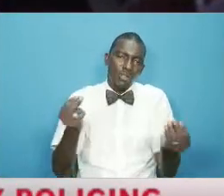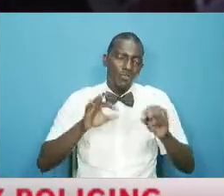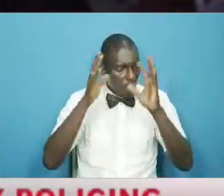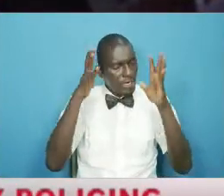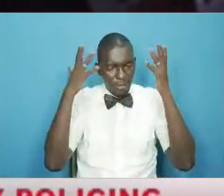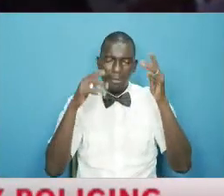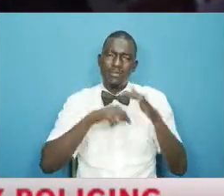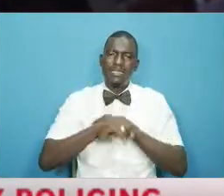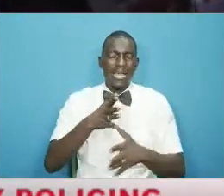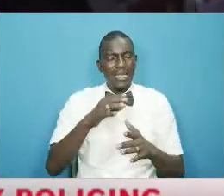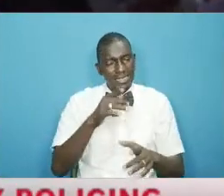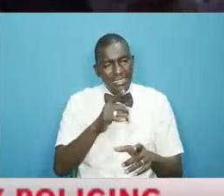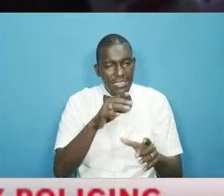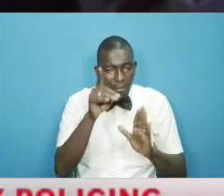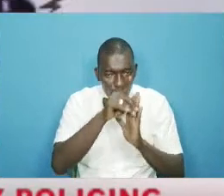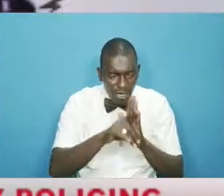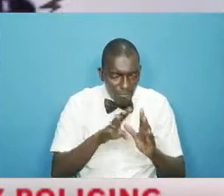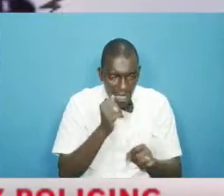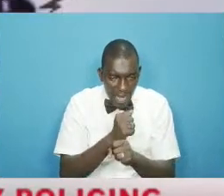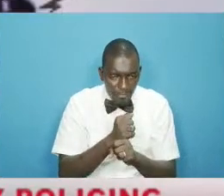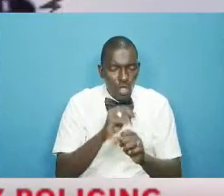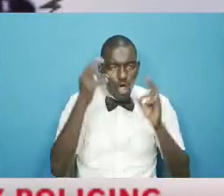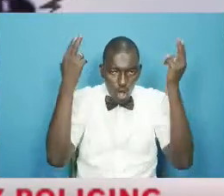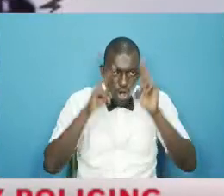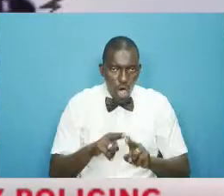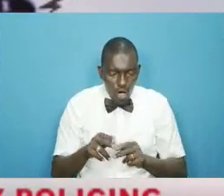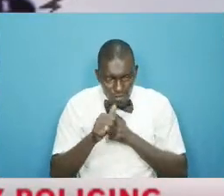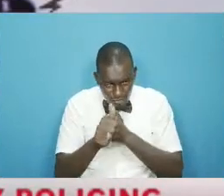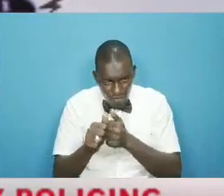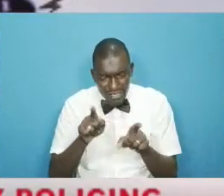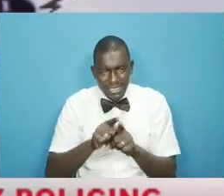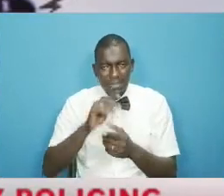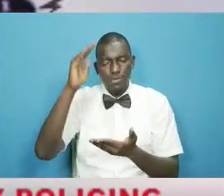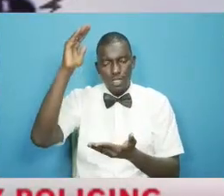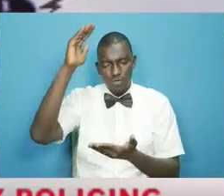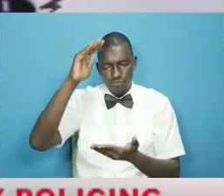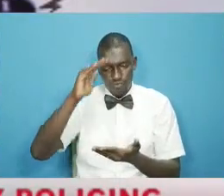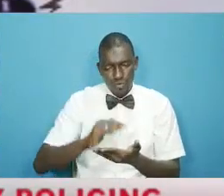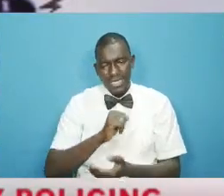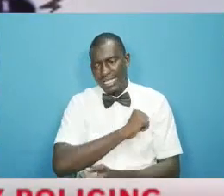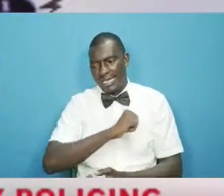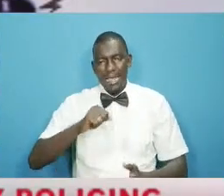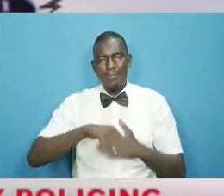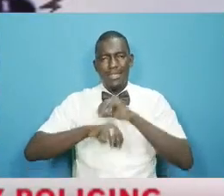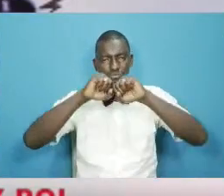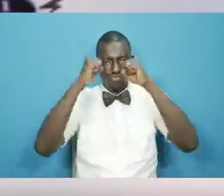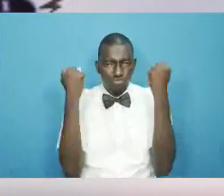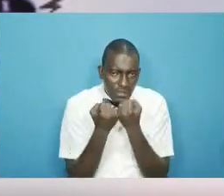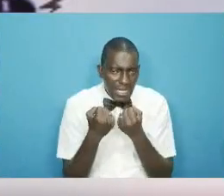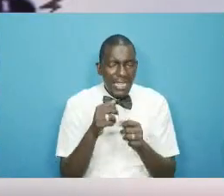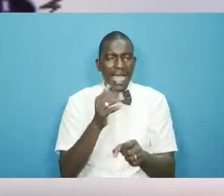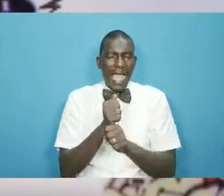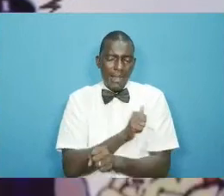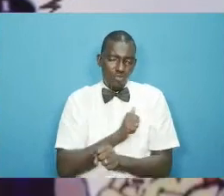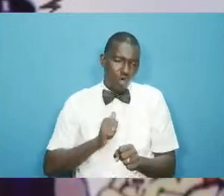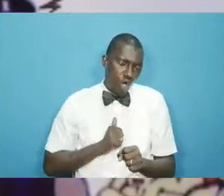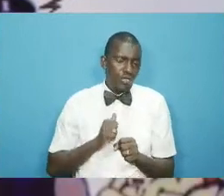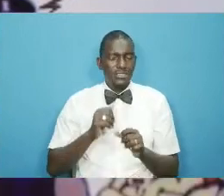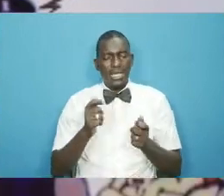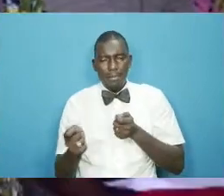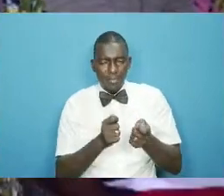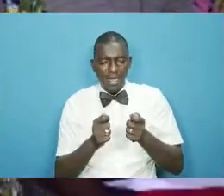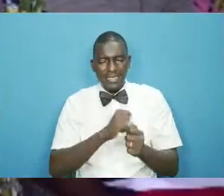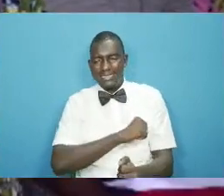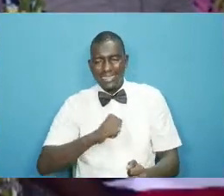This initiative will help maintain law and order and drastically reduce crime in society. It will help us manage crime before